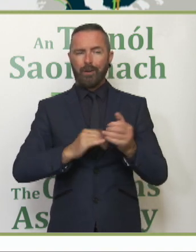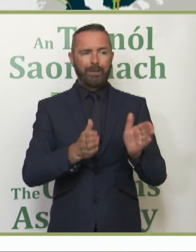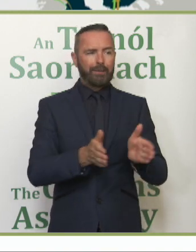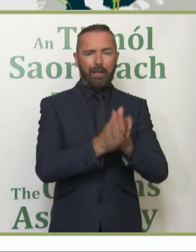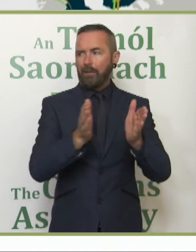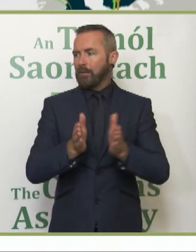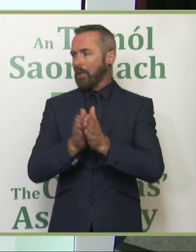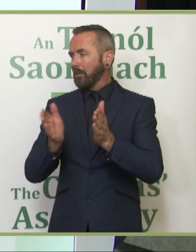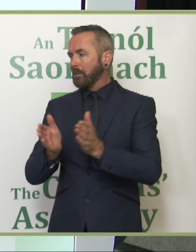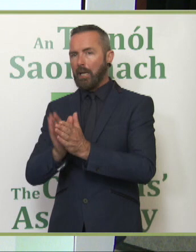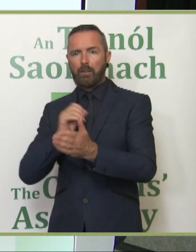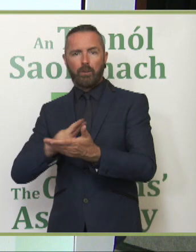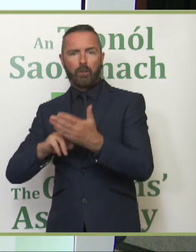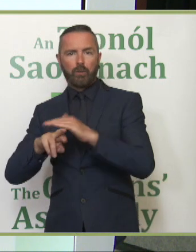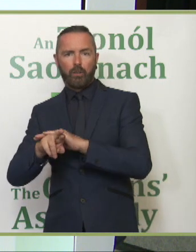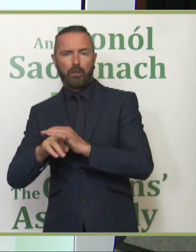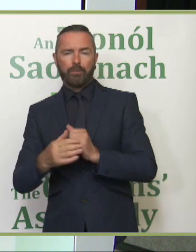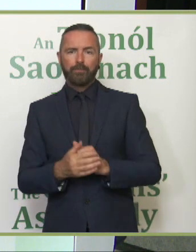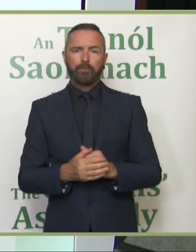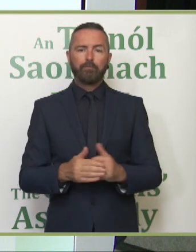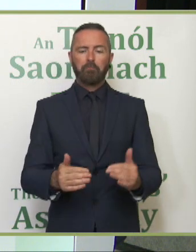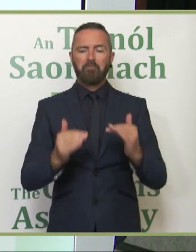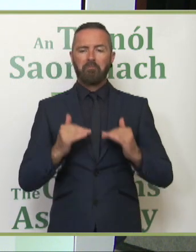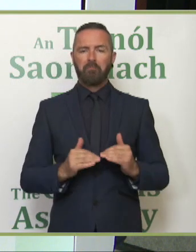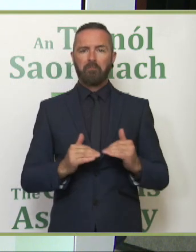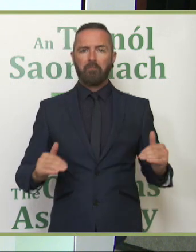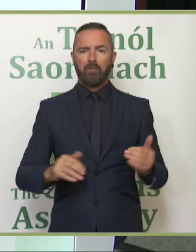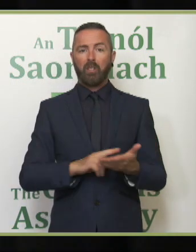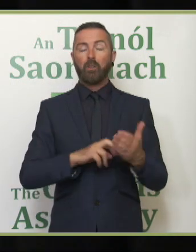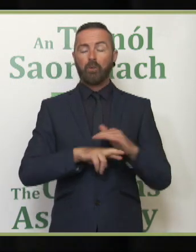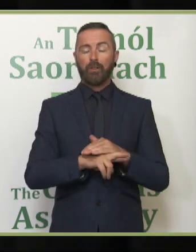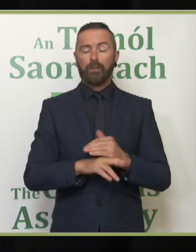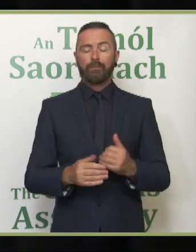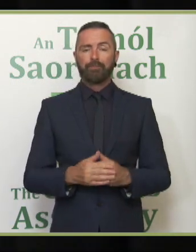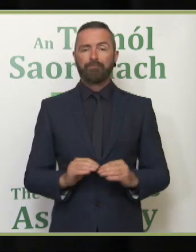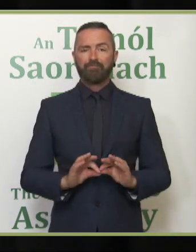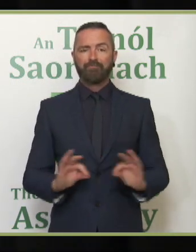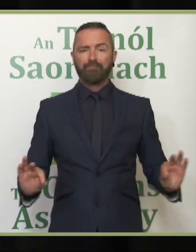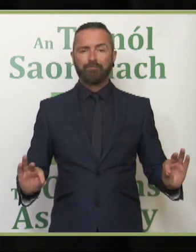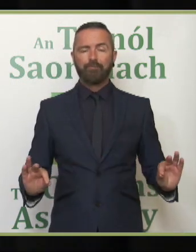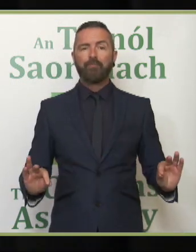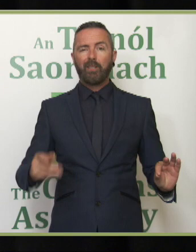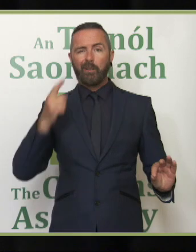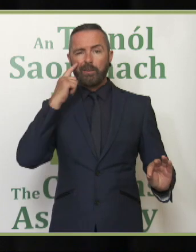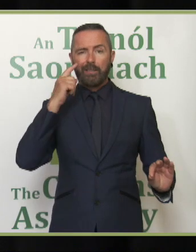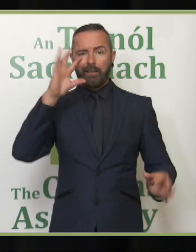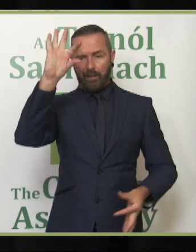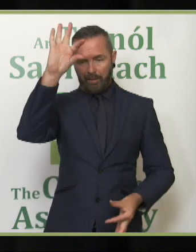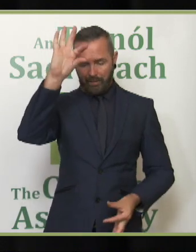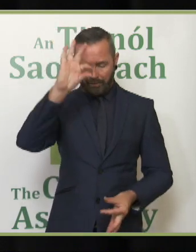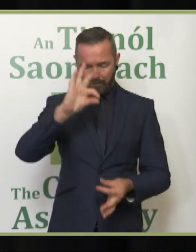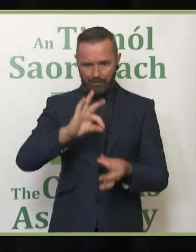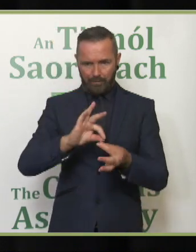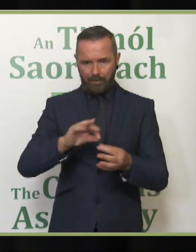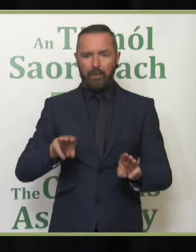the user's hands. Finally, of course, we have the user of the drugs. As you can see, there is a direct link between those who